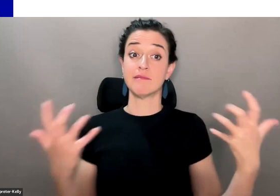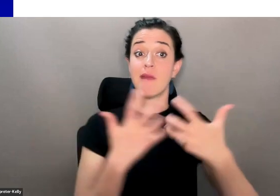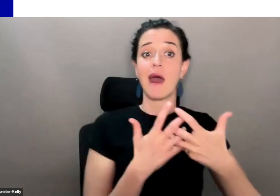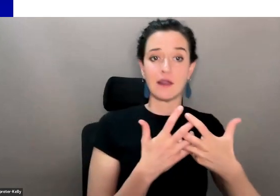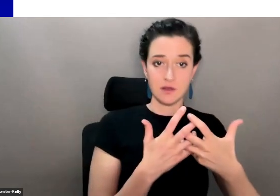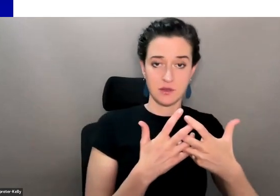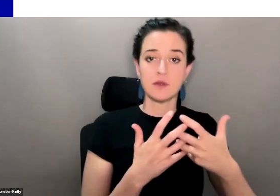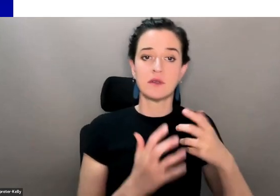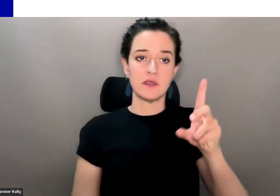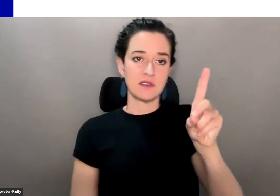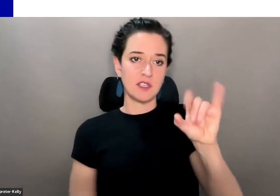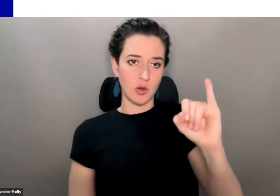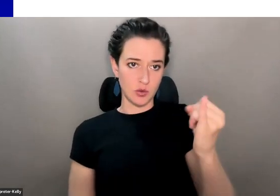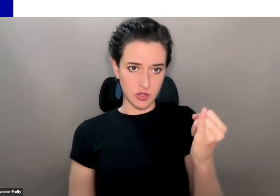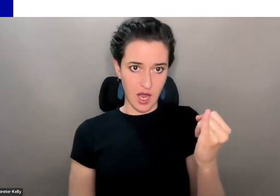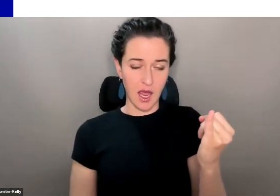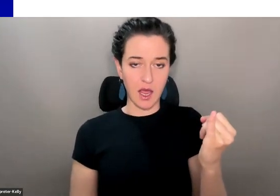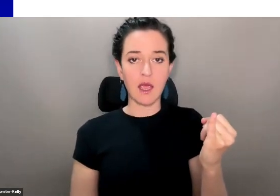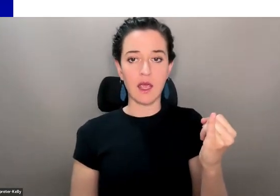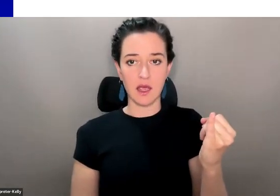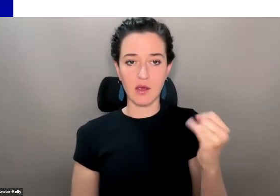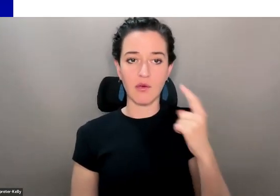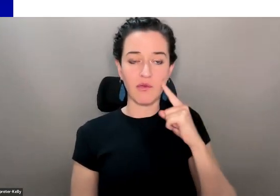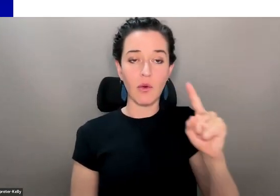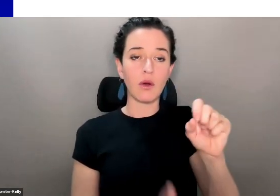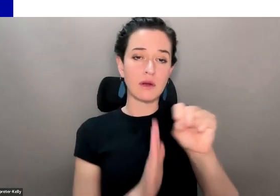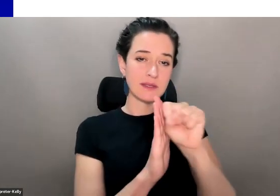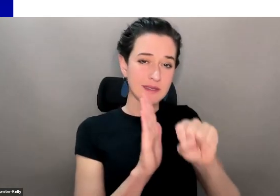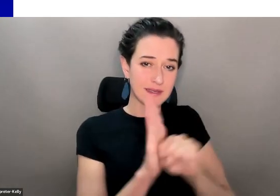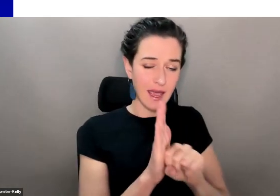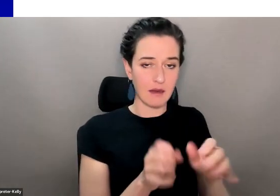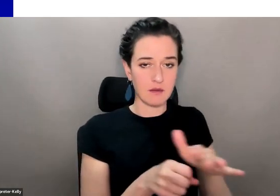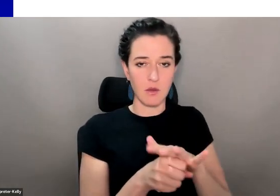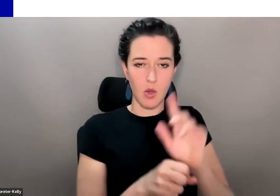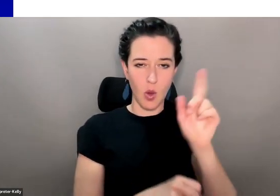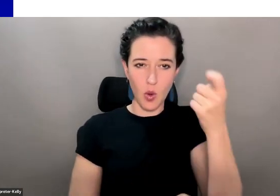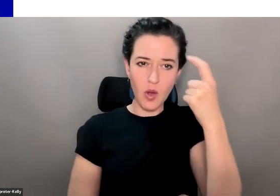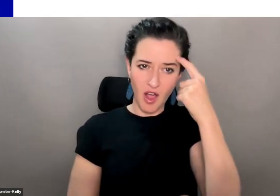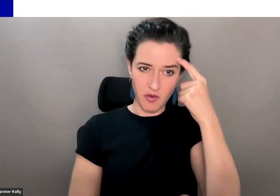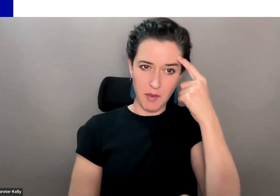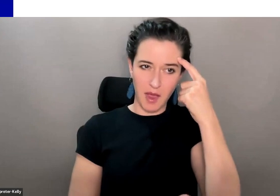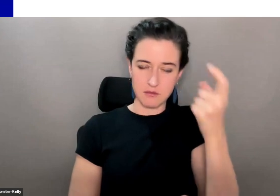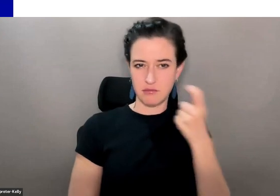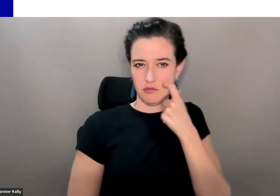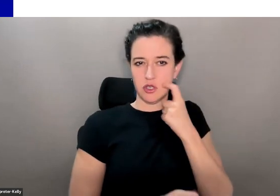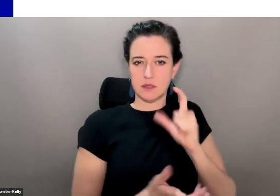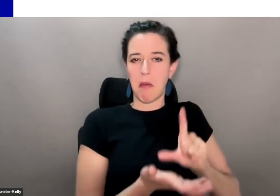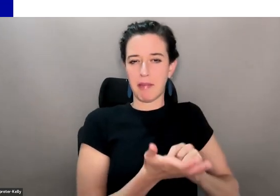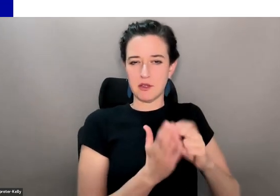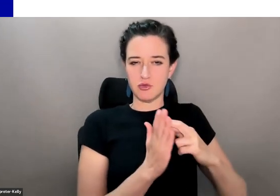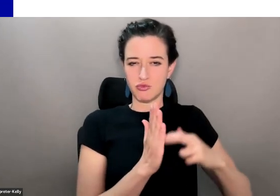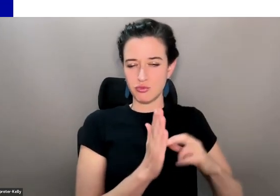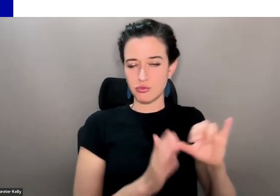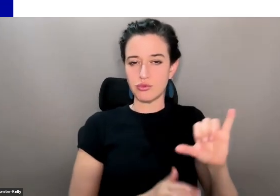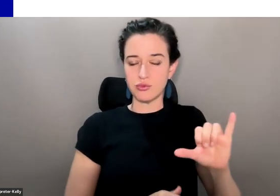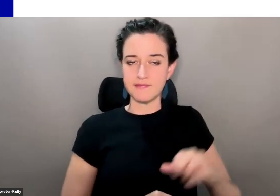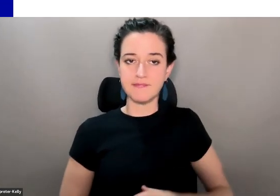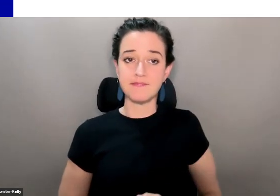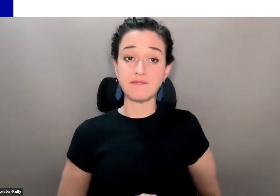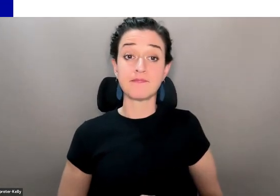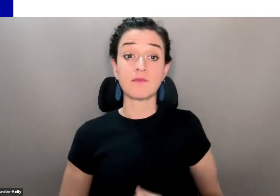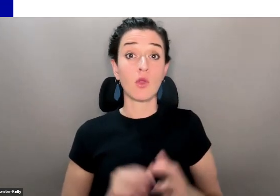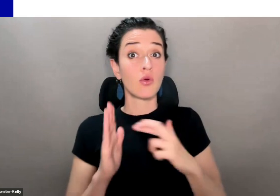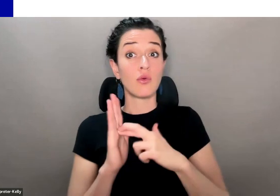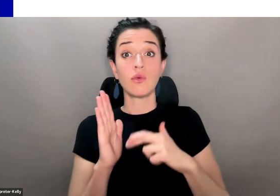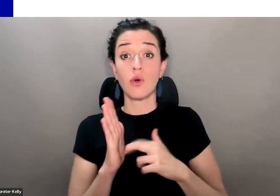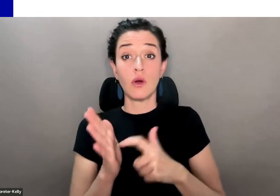Access Rule covering state and local governments that some of you may be familiar with, that was just published as well. So what does the rule